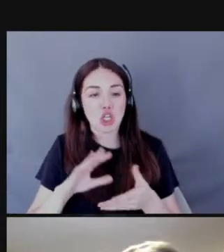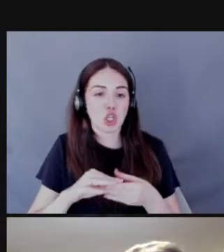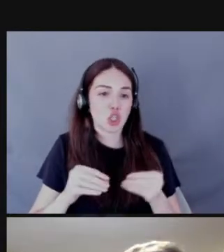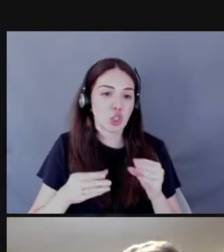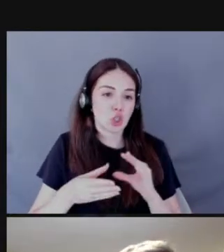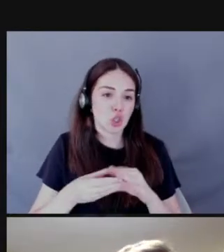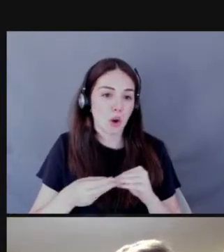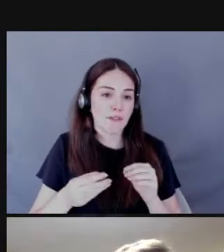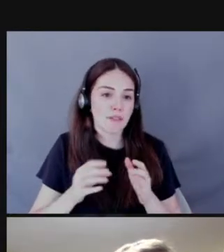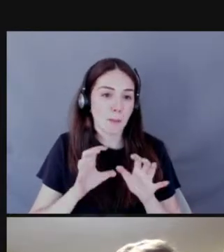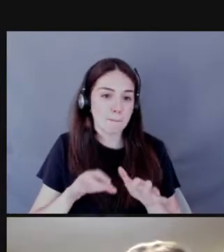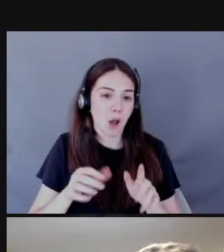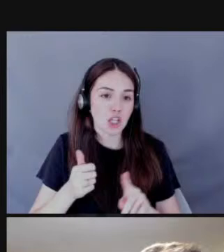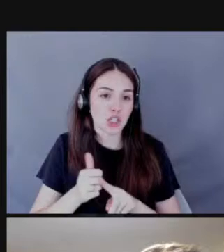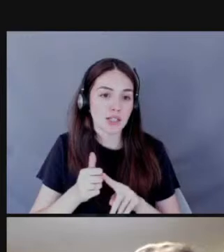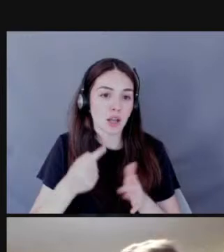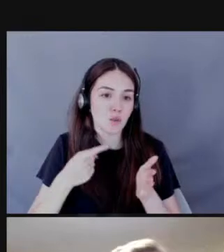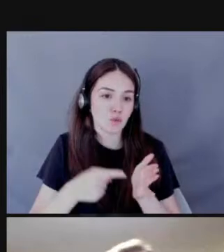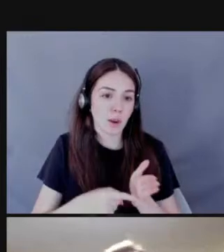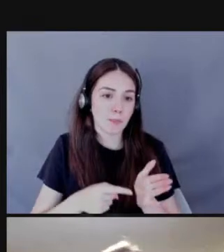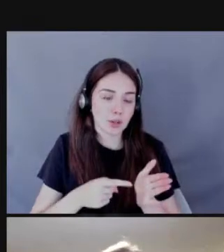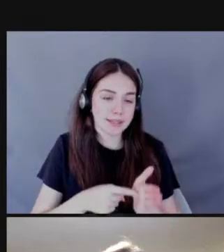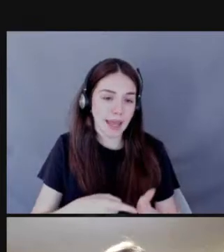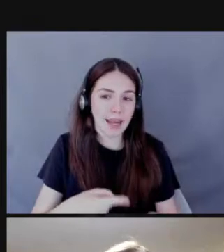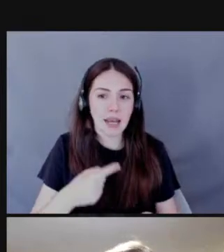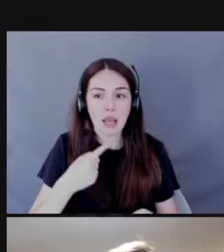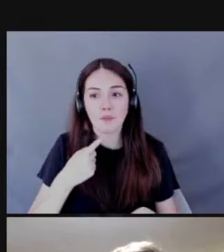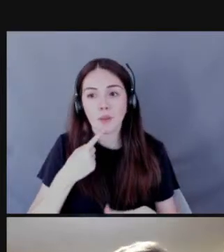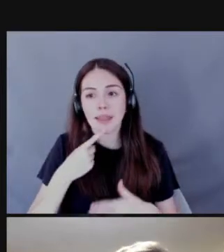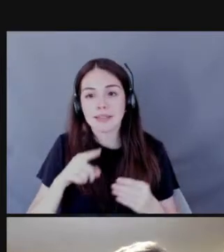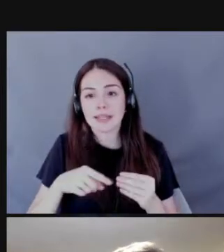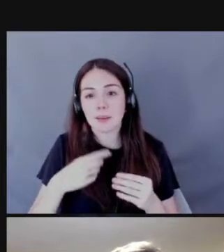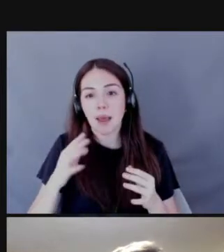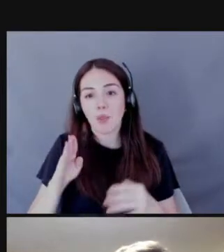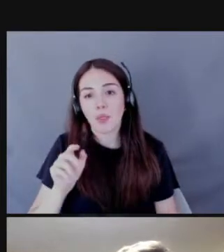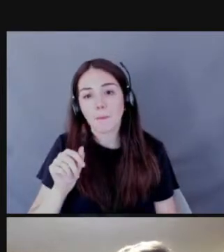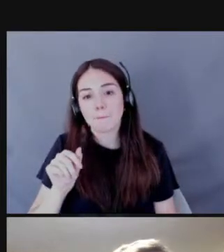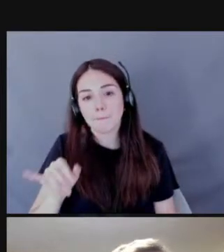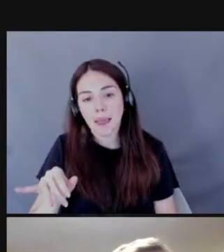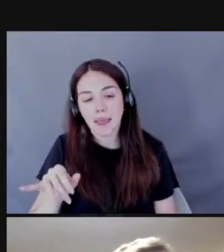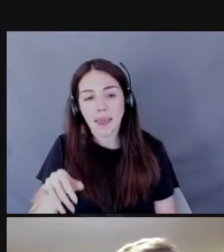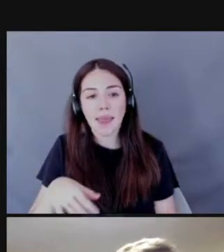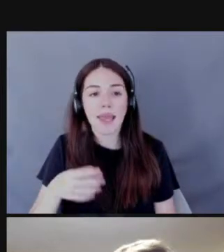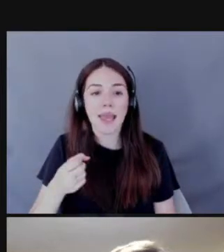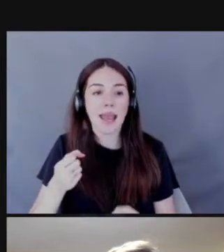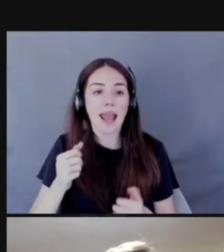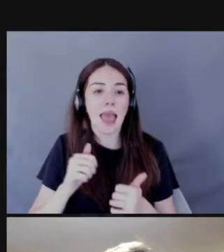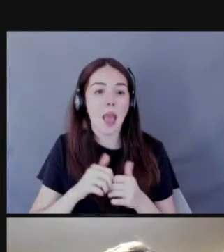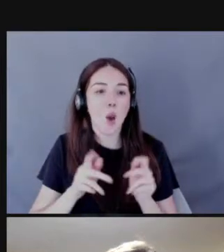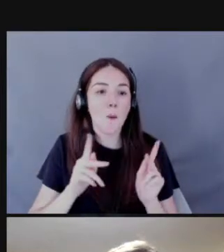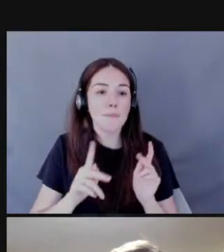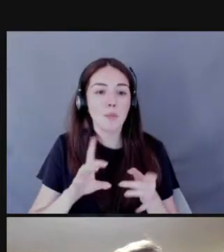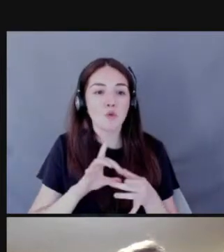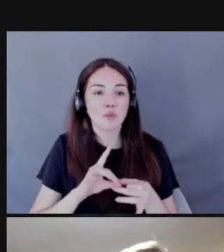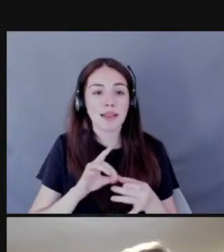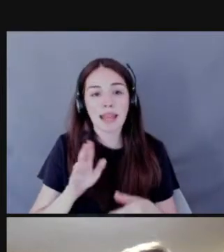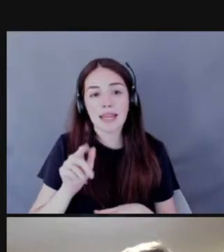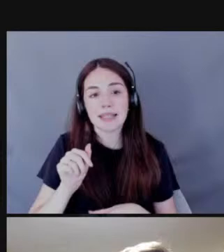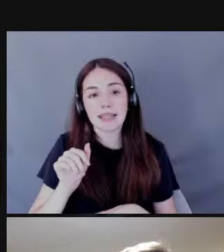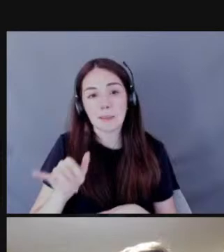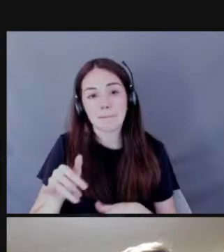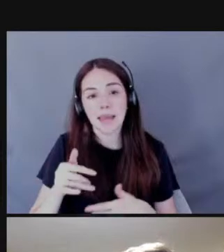what it represented and what it said about the Bay, and what, how people related to the Bay in the state.